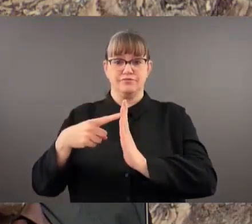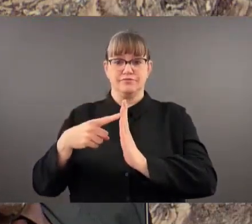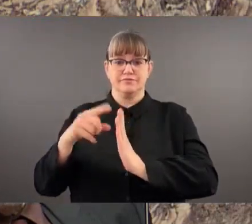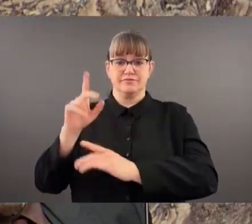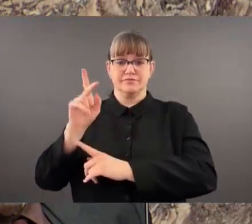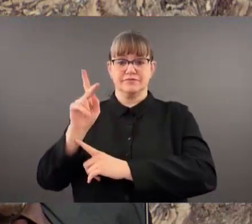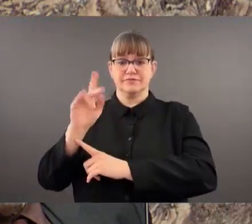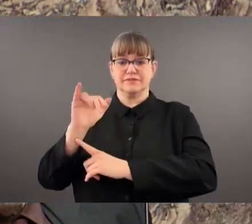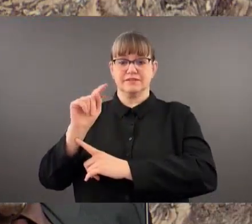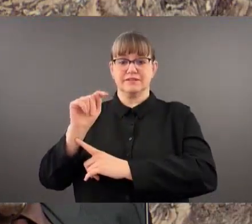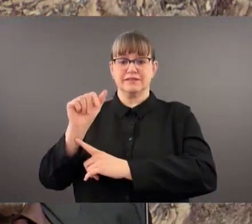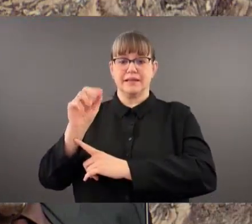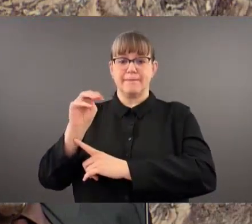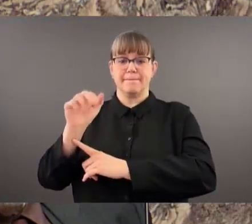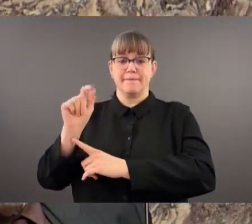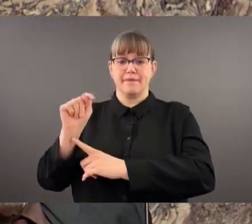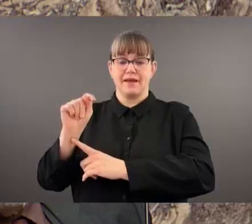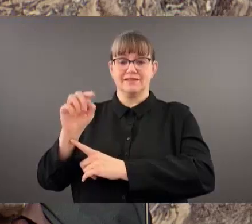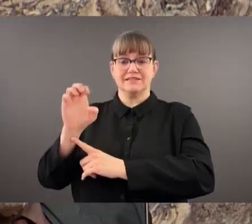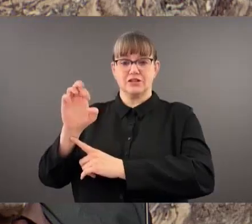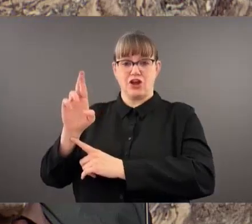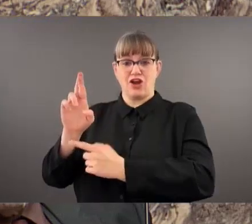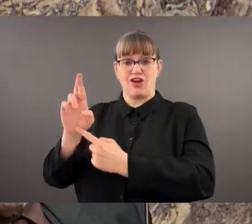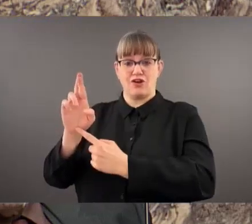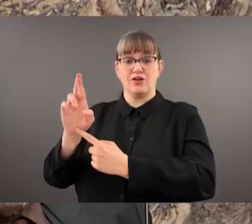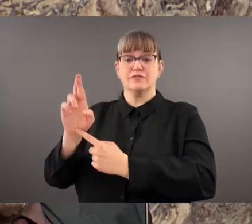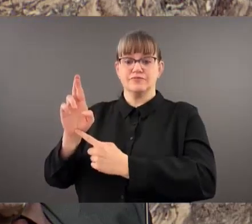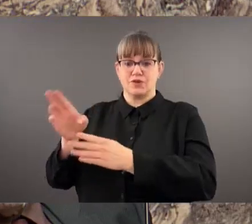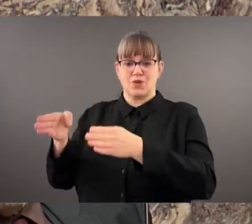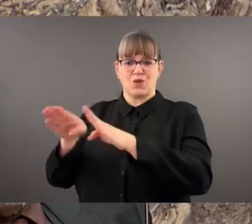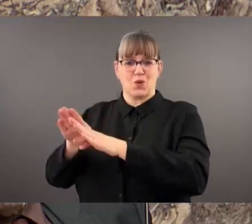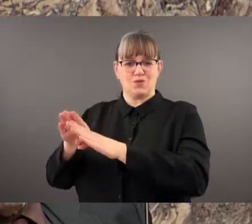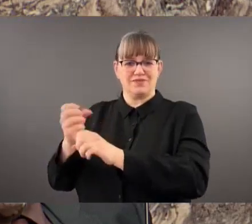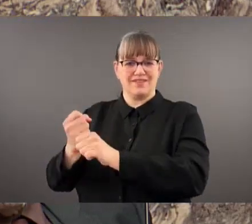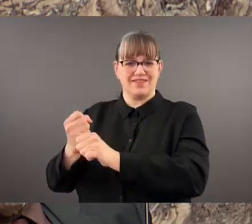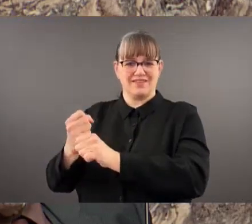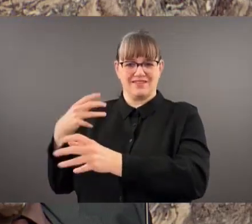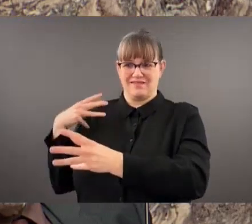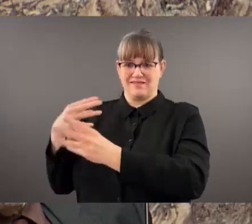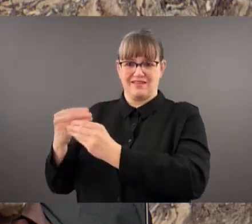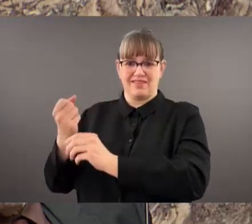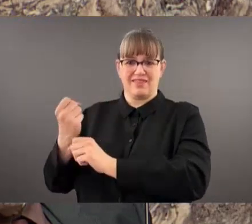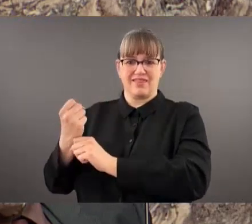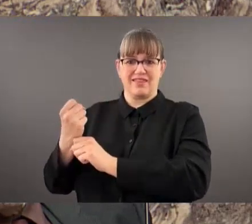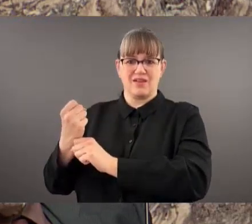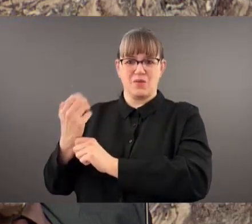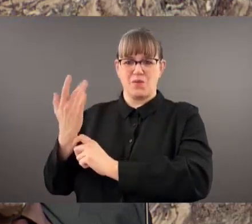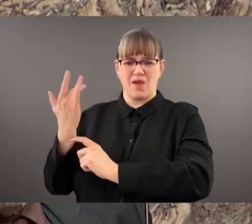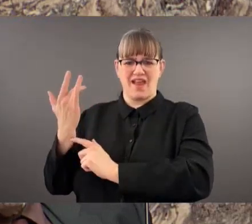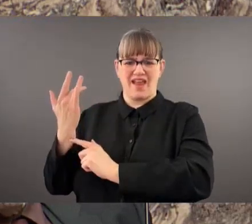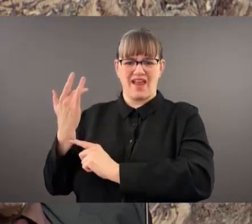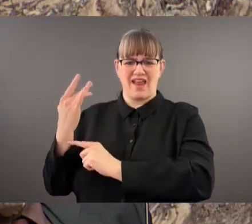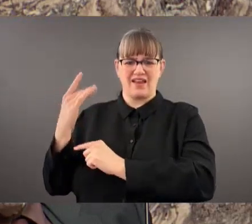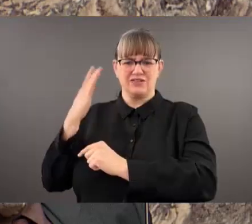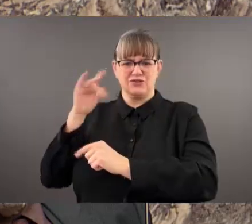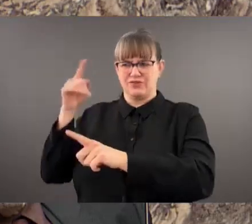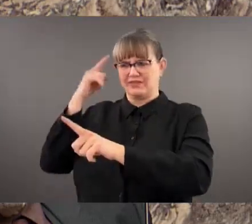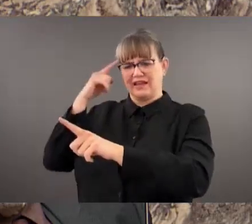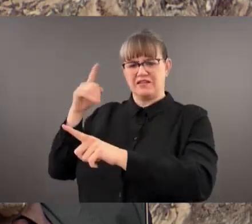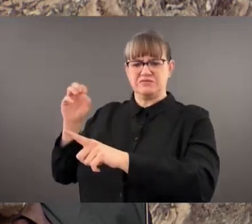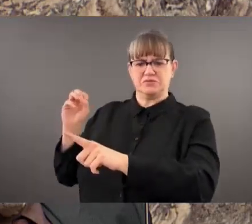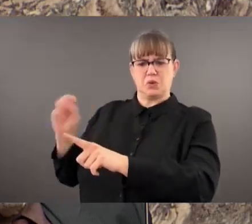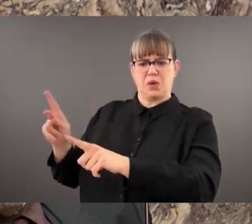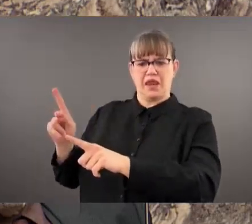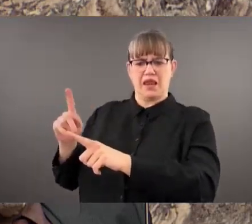and September. Why does this Premier think it's okay to force my constituents to drive hours on snow-covered highways to access